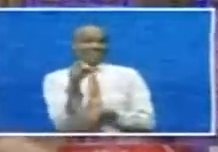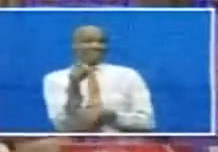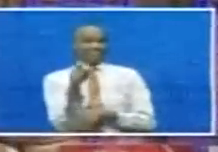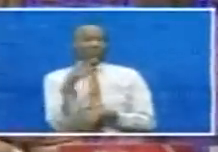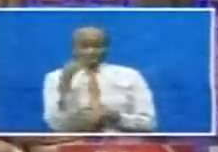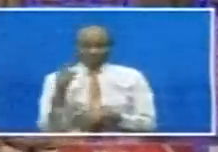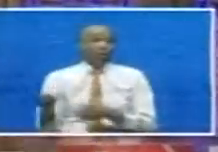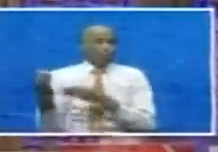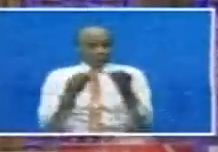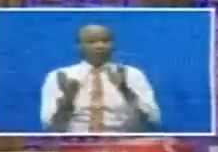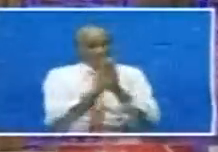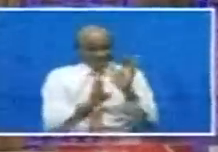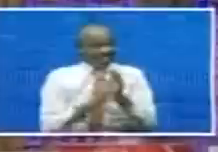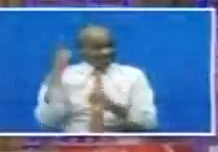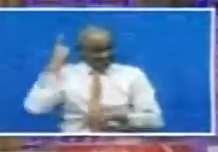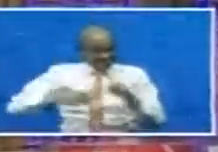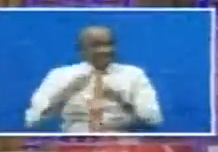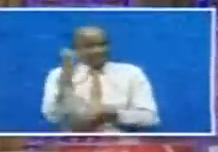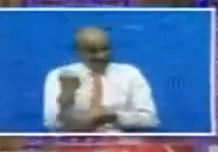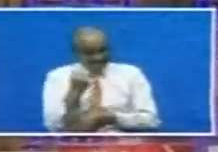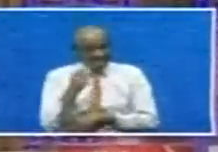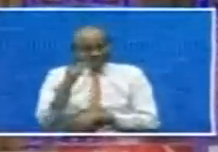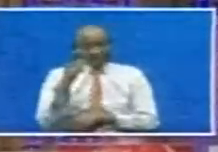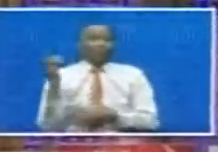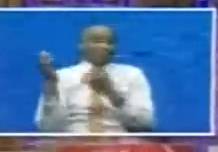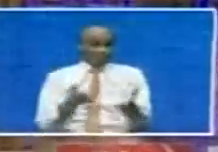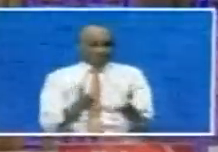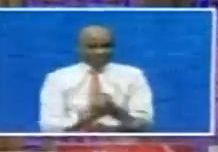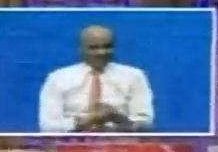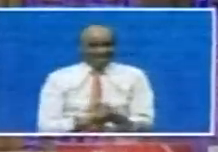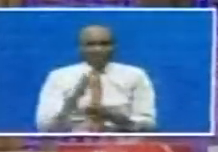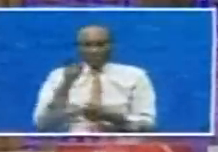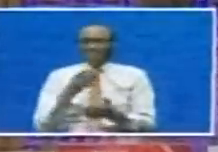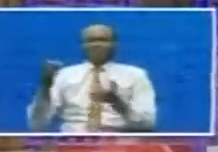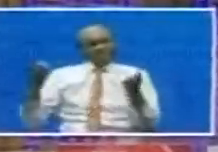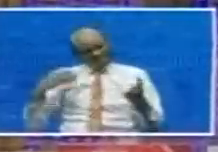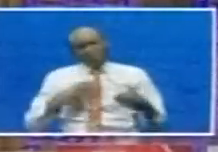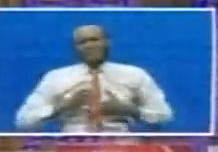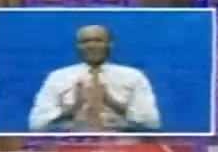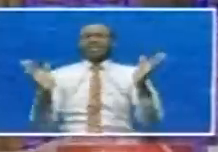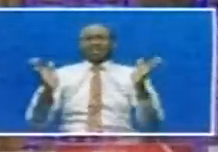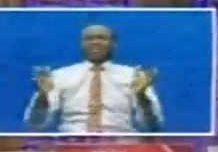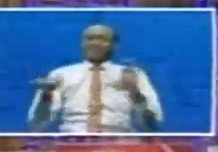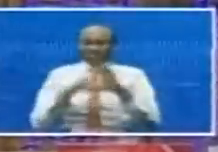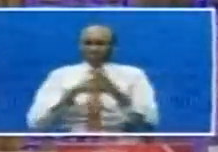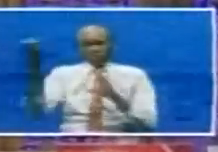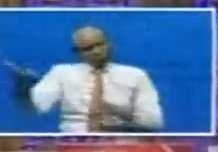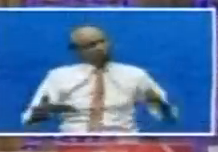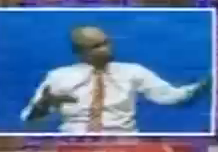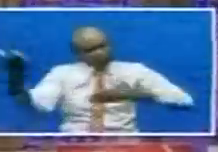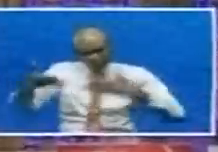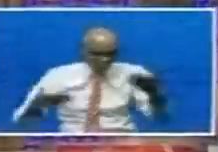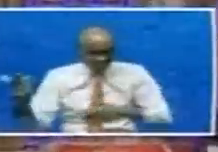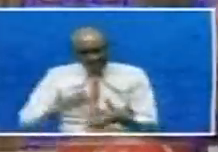brought the bill for discussion last year in May, exactly a year ago, and invited public participation about that bill.